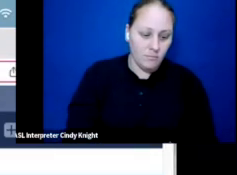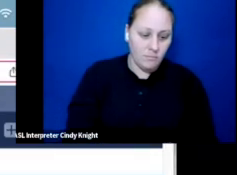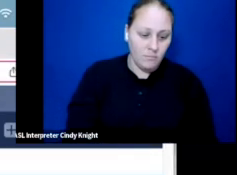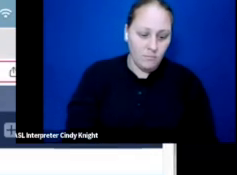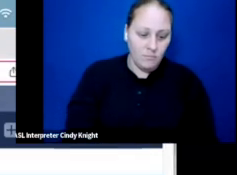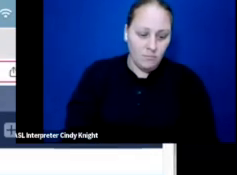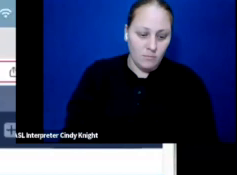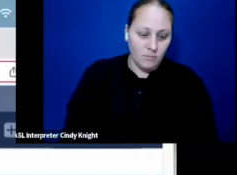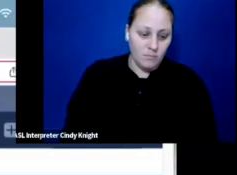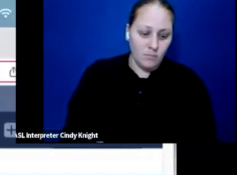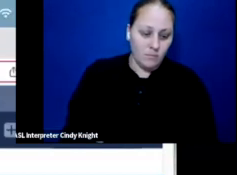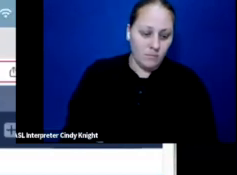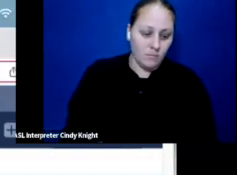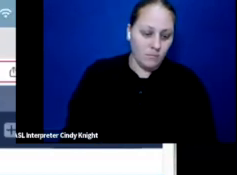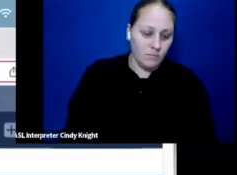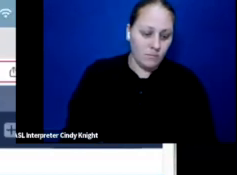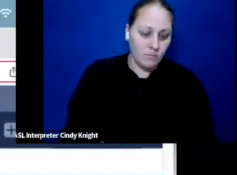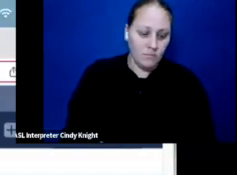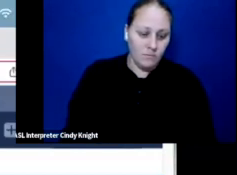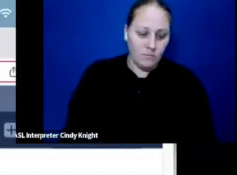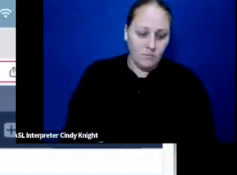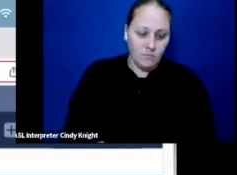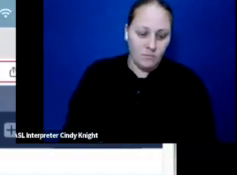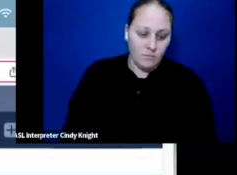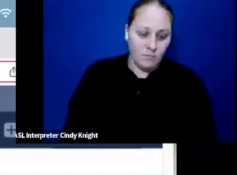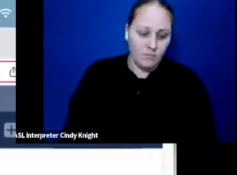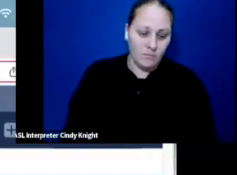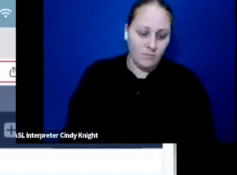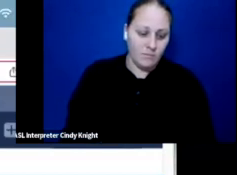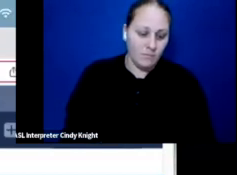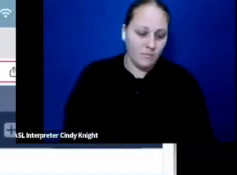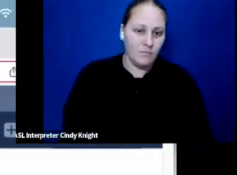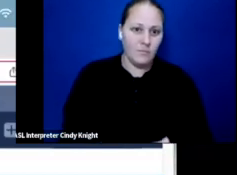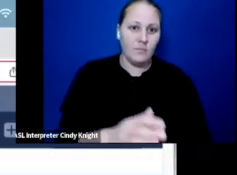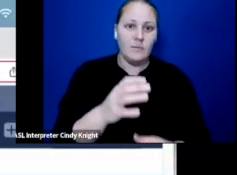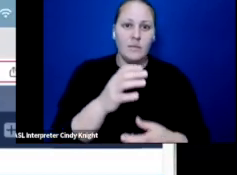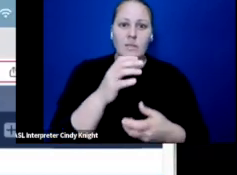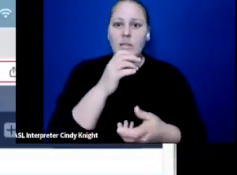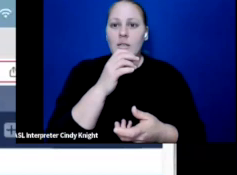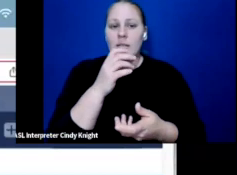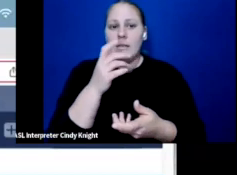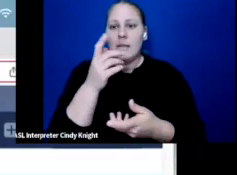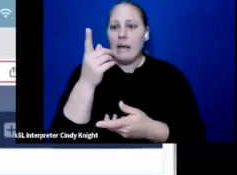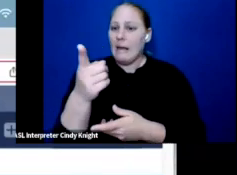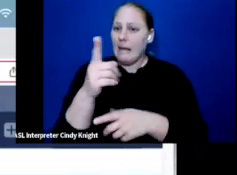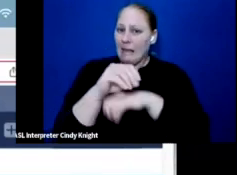So you'll see here, as with most every other section, everything is optional just because we don't want to burden counselors with